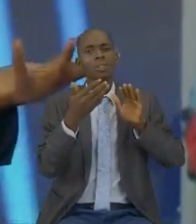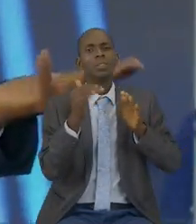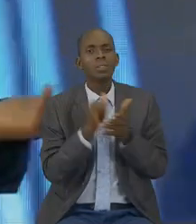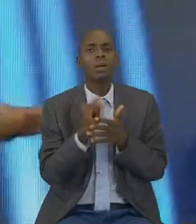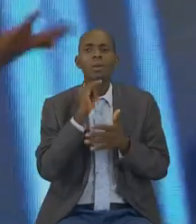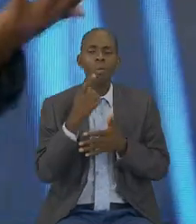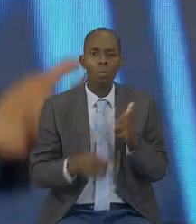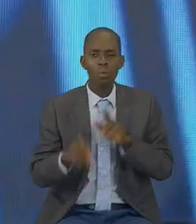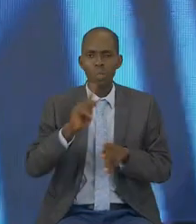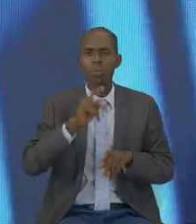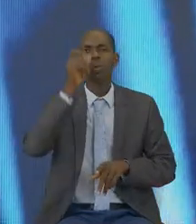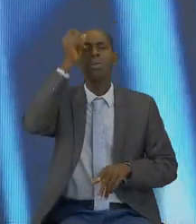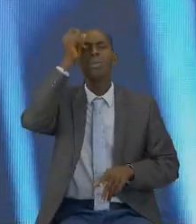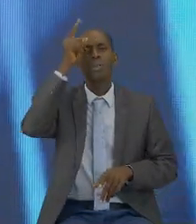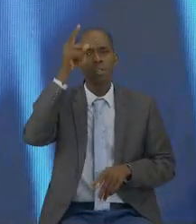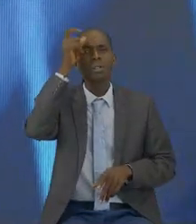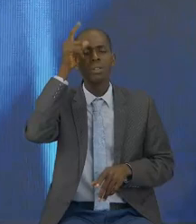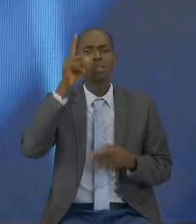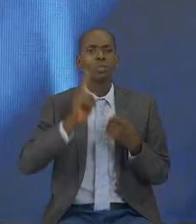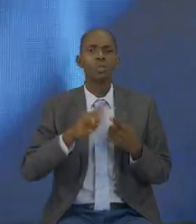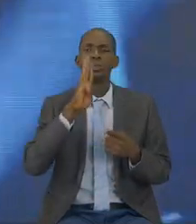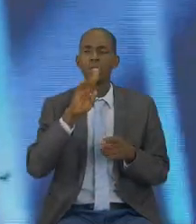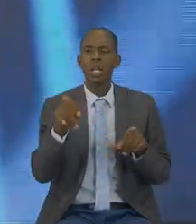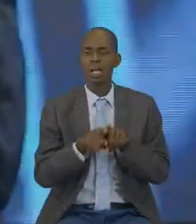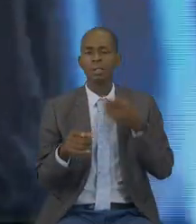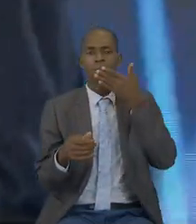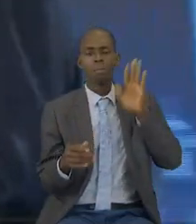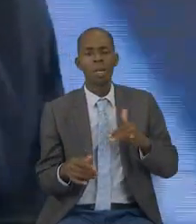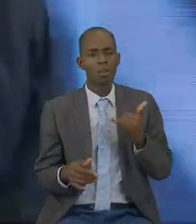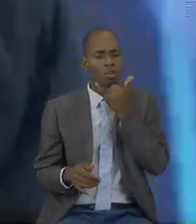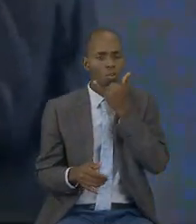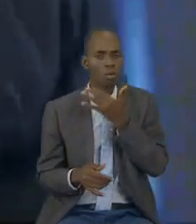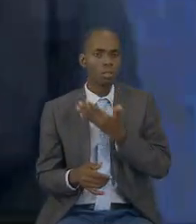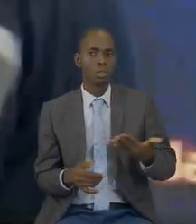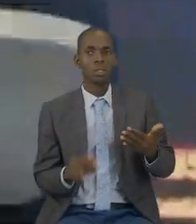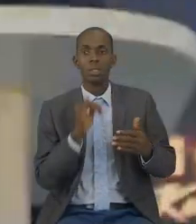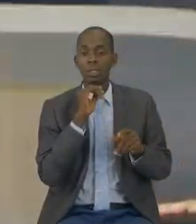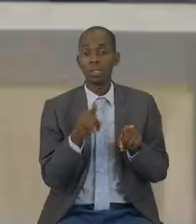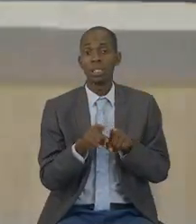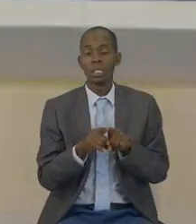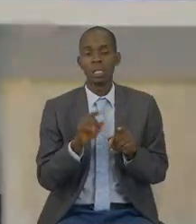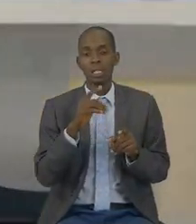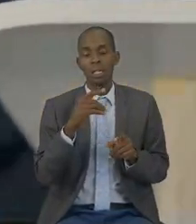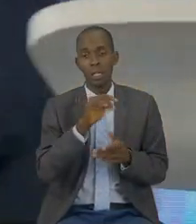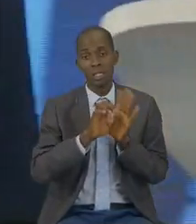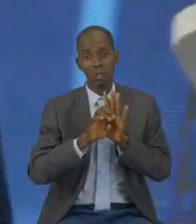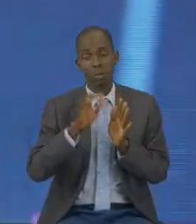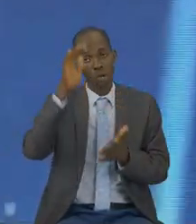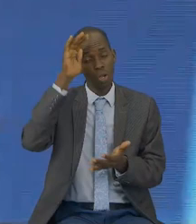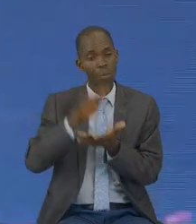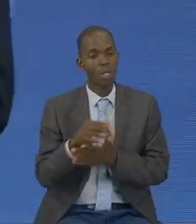people understood to be the evil tiding. It's like, you know, a husband telling the wife